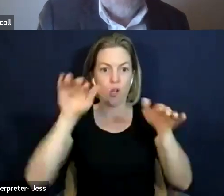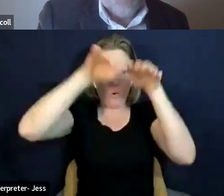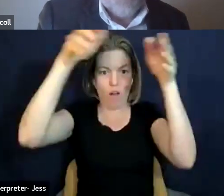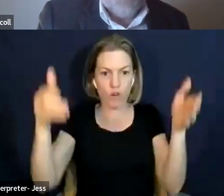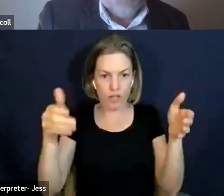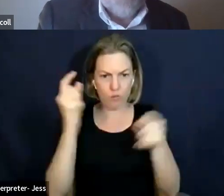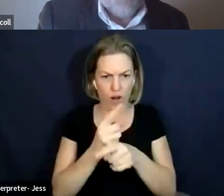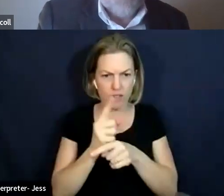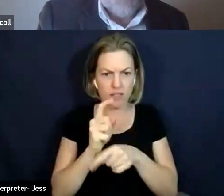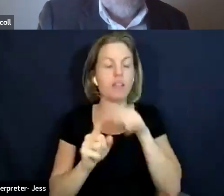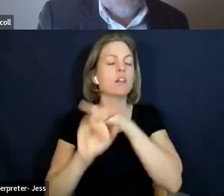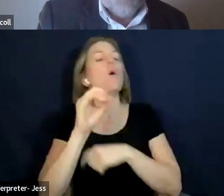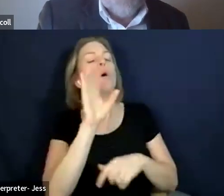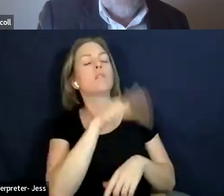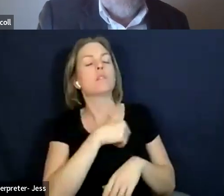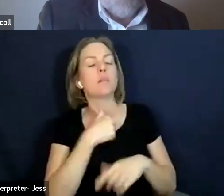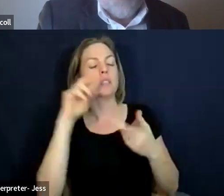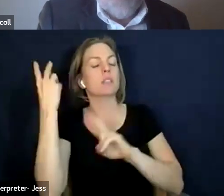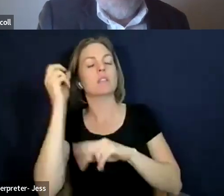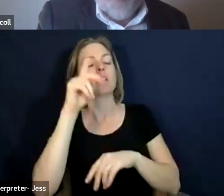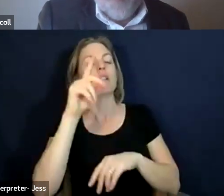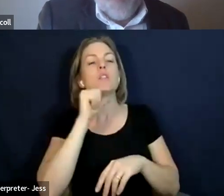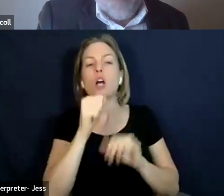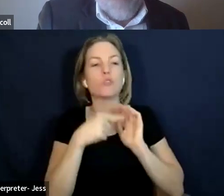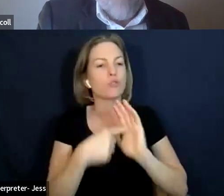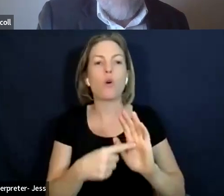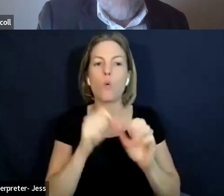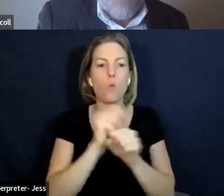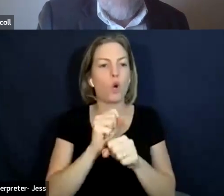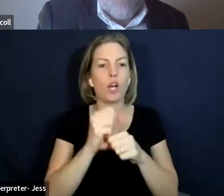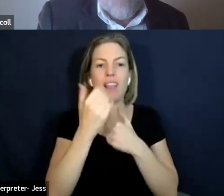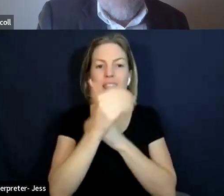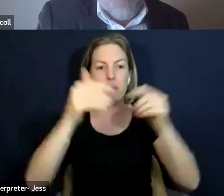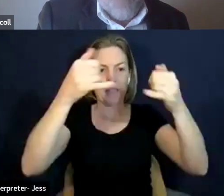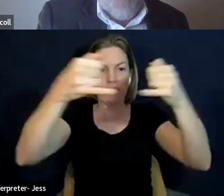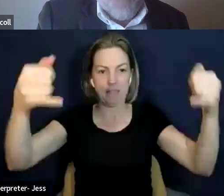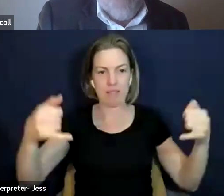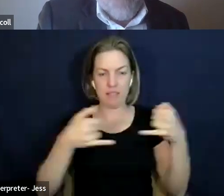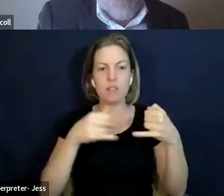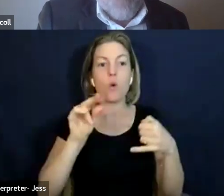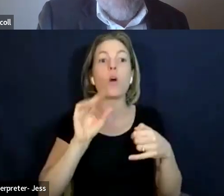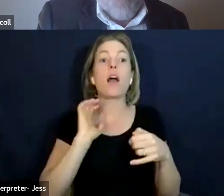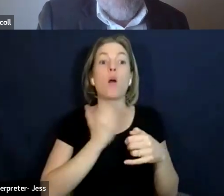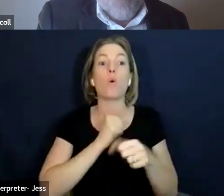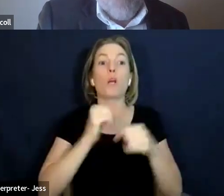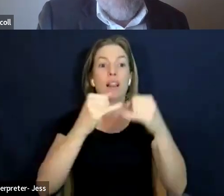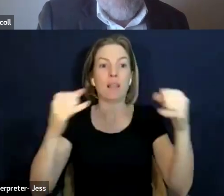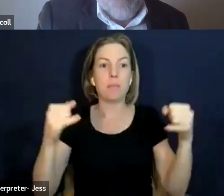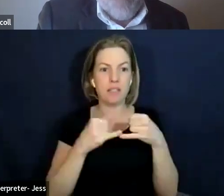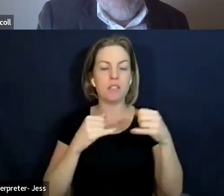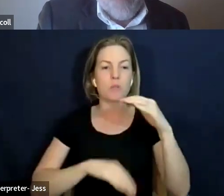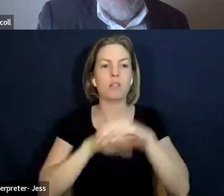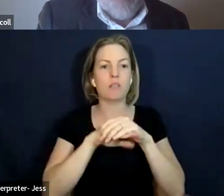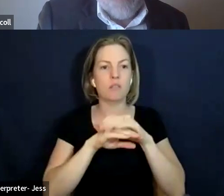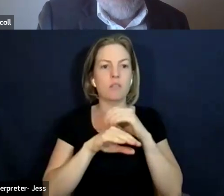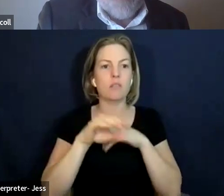Sorry. Misunderstood. Yeah, it does not show the work limits. The work limits that we have, we've capped at